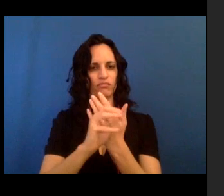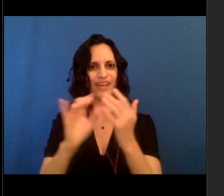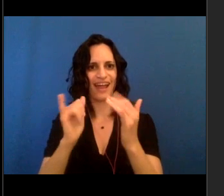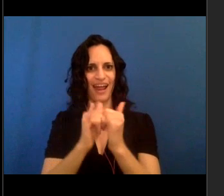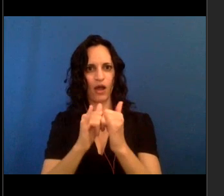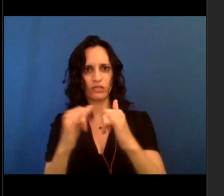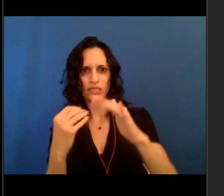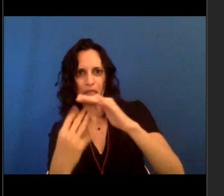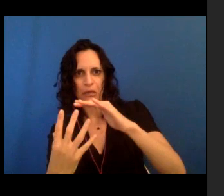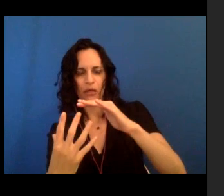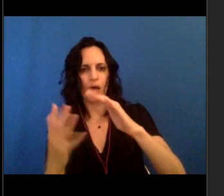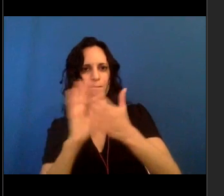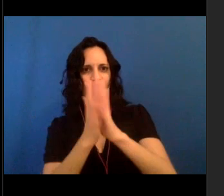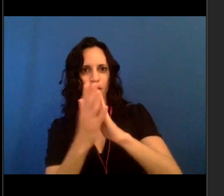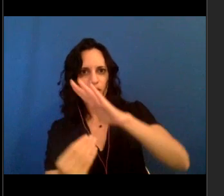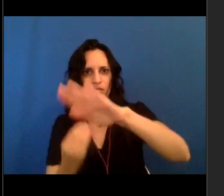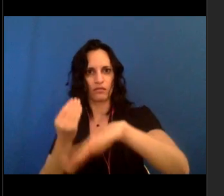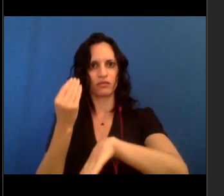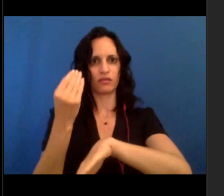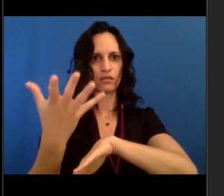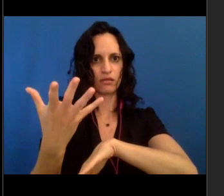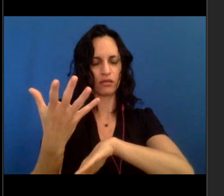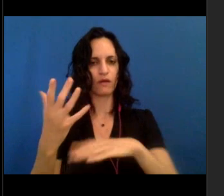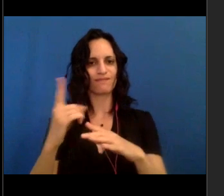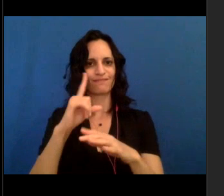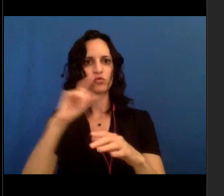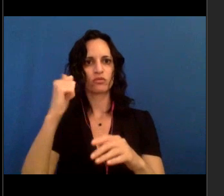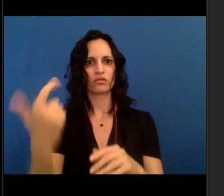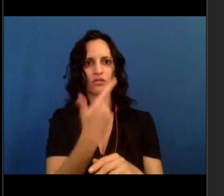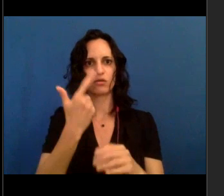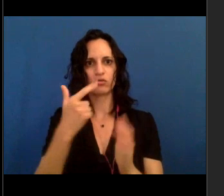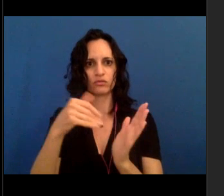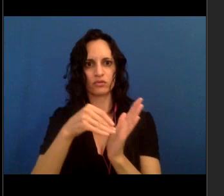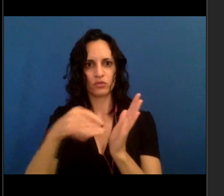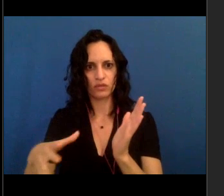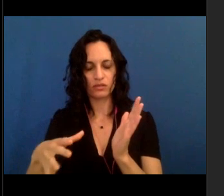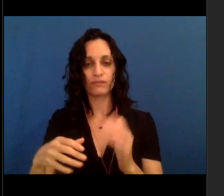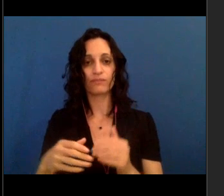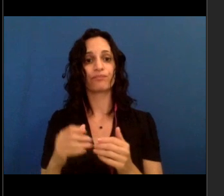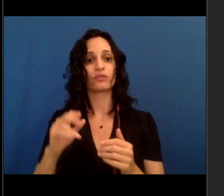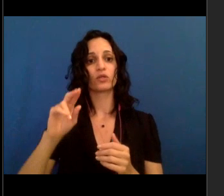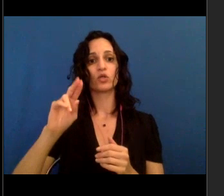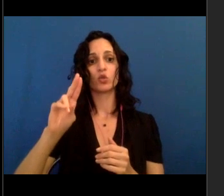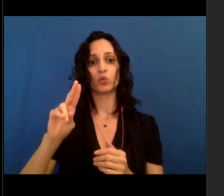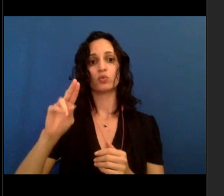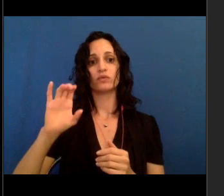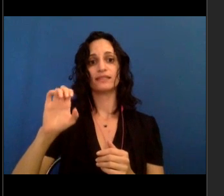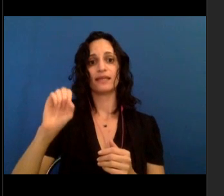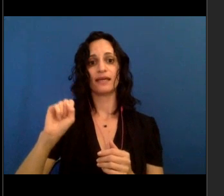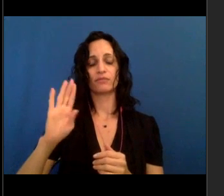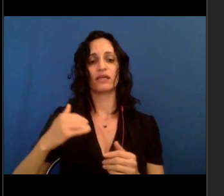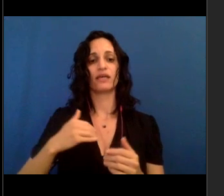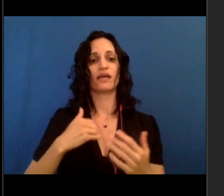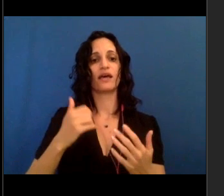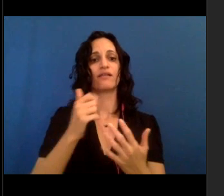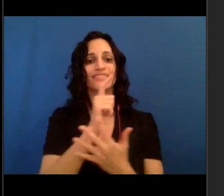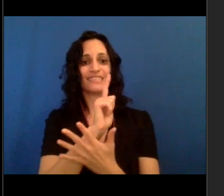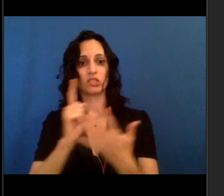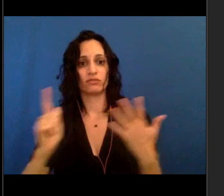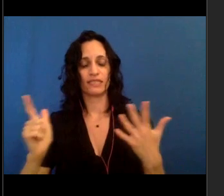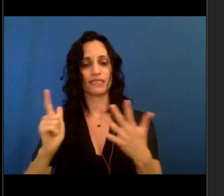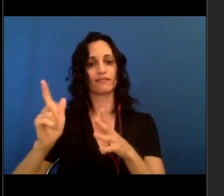department? At UCSB, we have a series of professionalism workshops. I believe it's 12 or 13 that are part